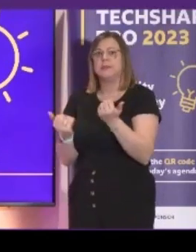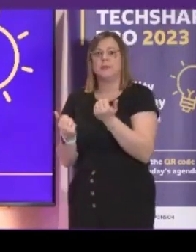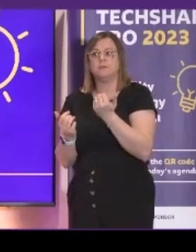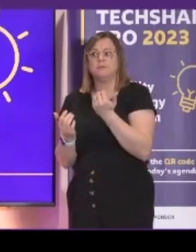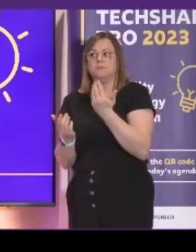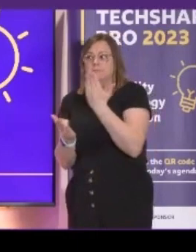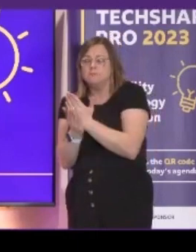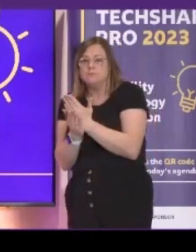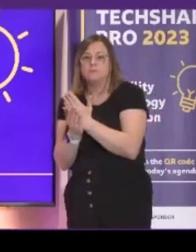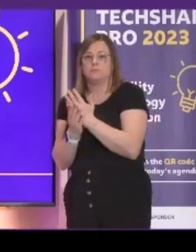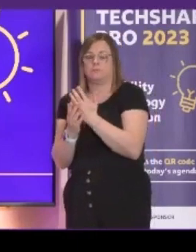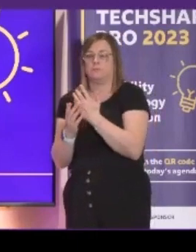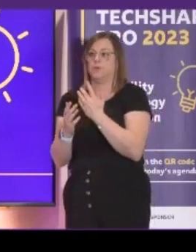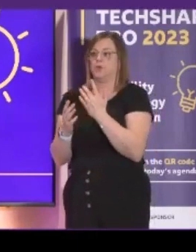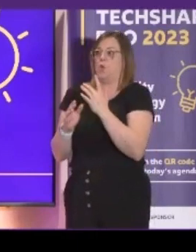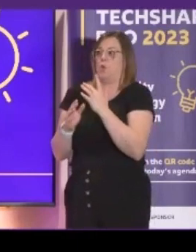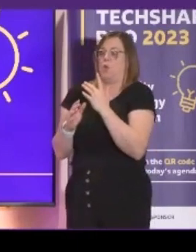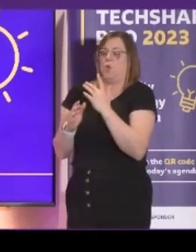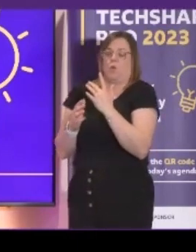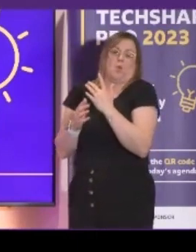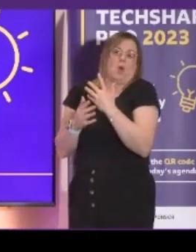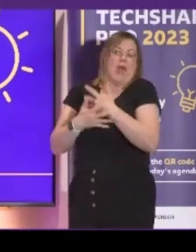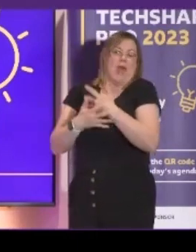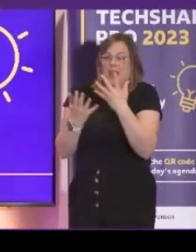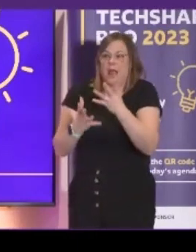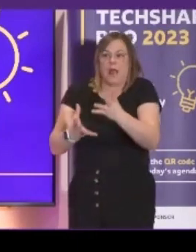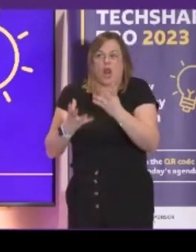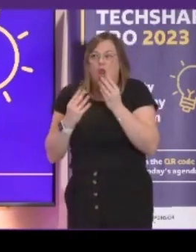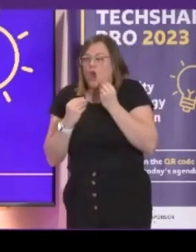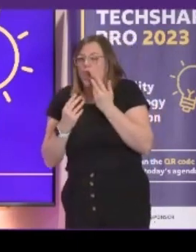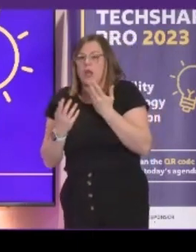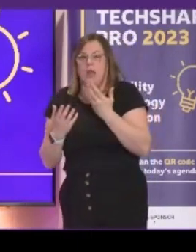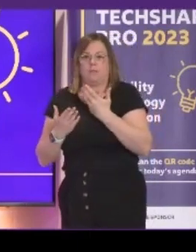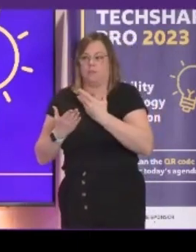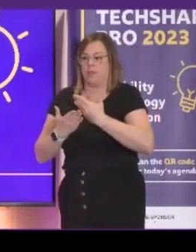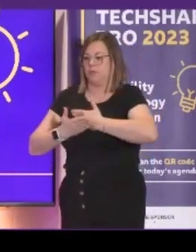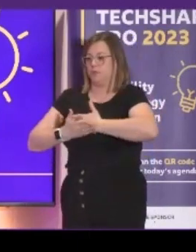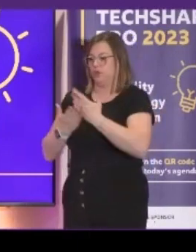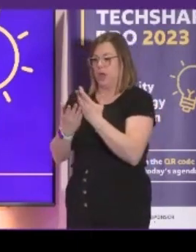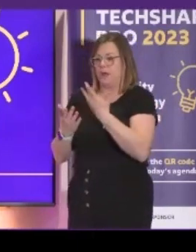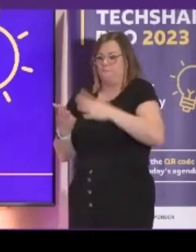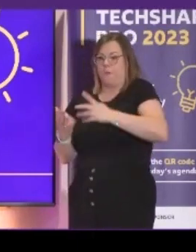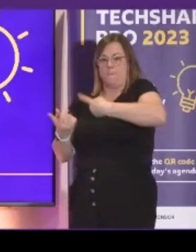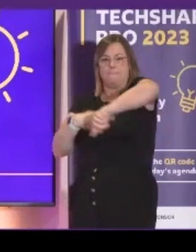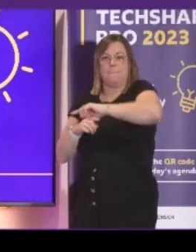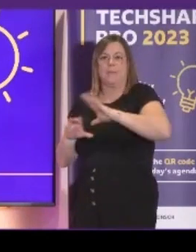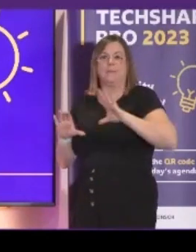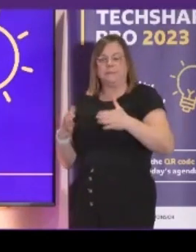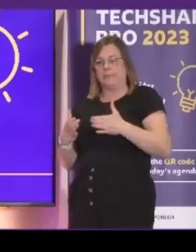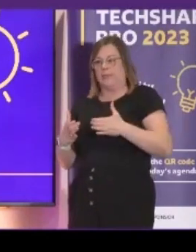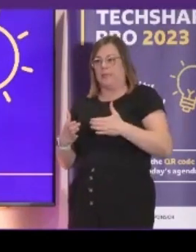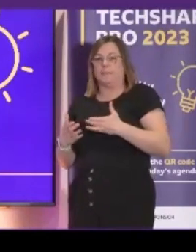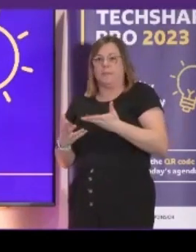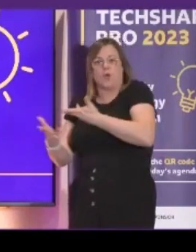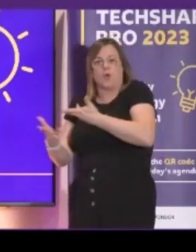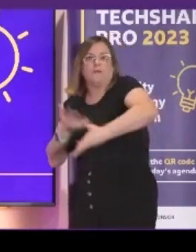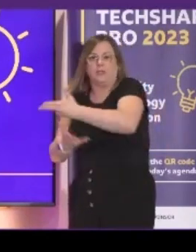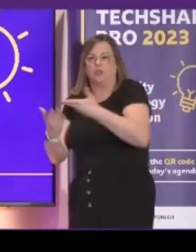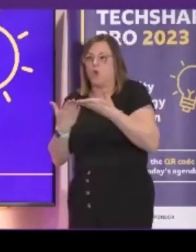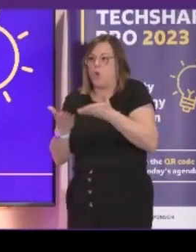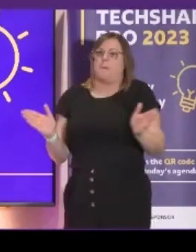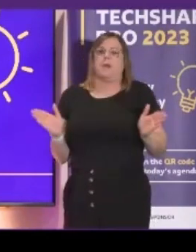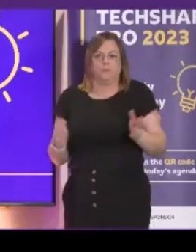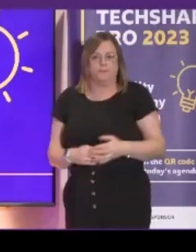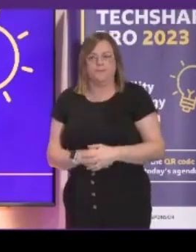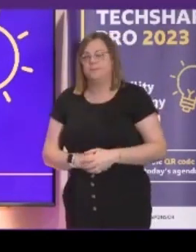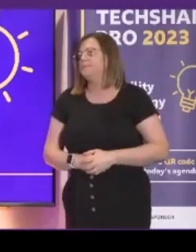in that process. And any learnings is shared throughout the team through those post-implementation reviews. Wonderful,